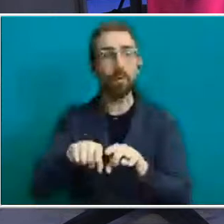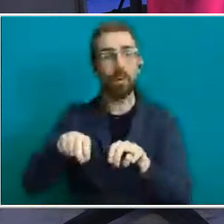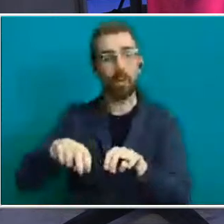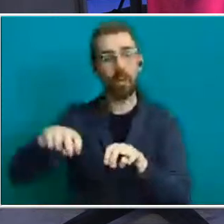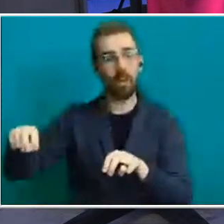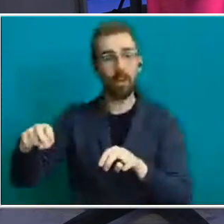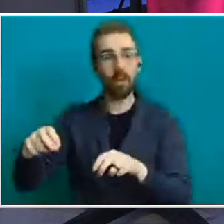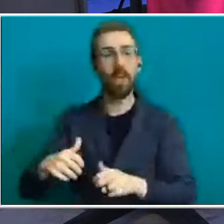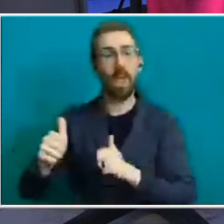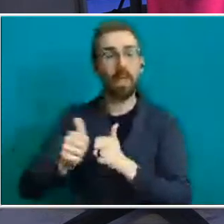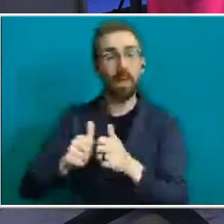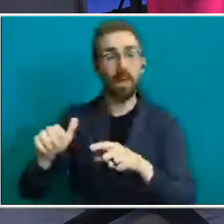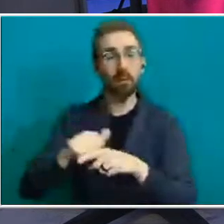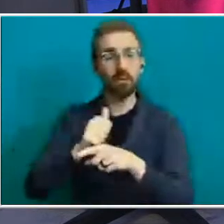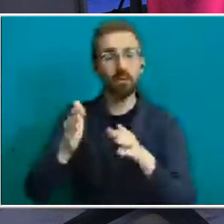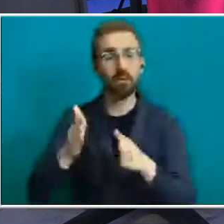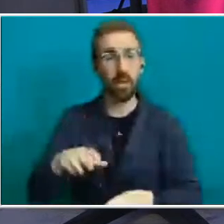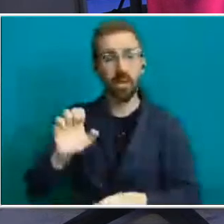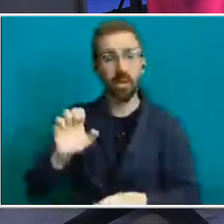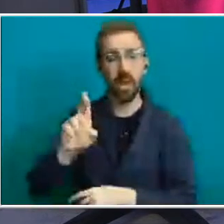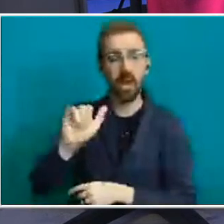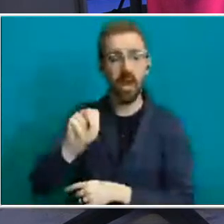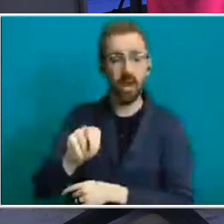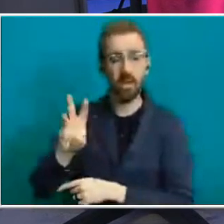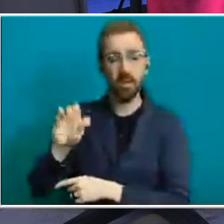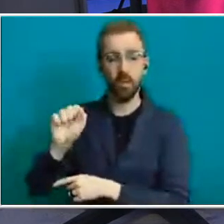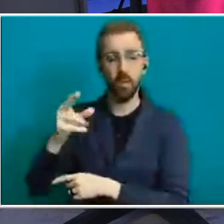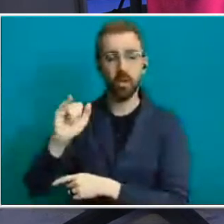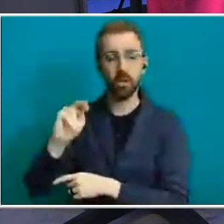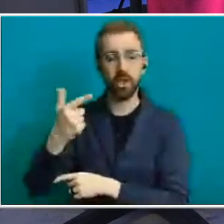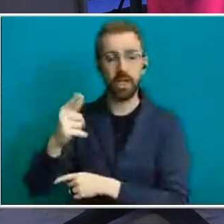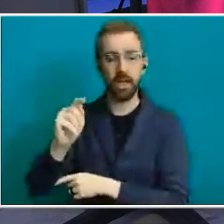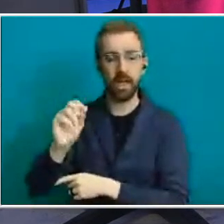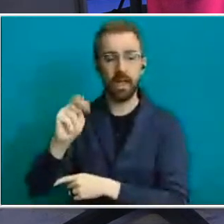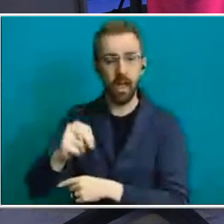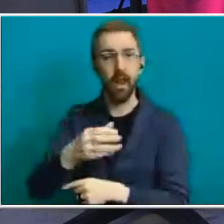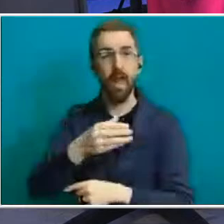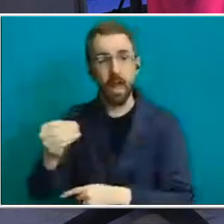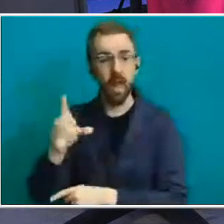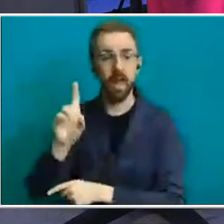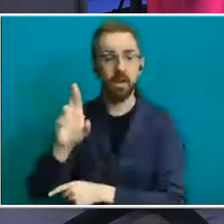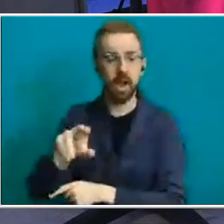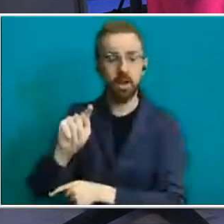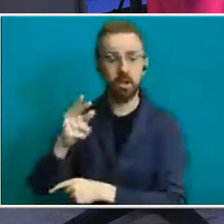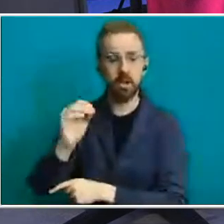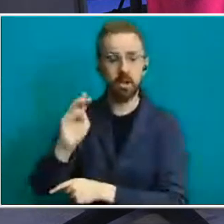Aaron Washington and Dr. Thomas Katzfei, a family and sports medicine physician.